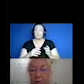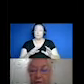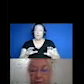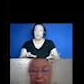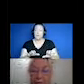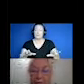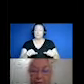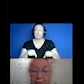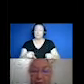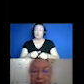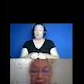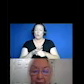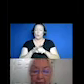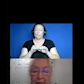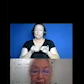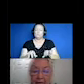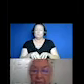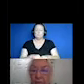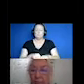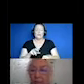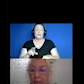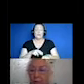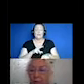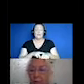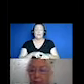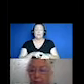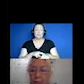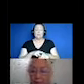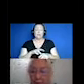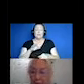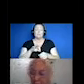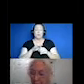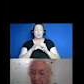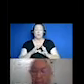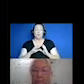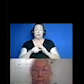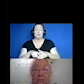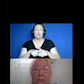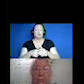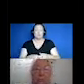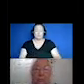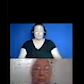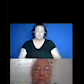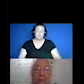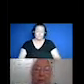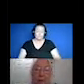during COVID-19, and our Native Voter Initiative.